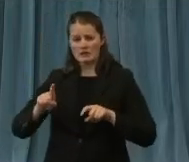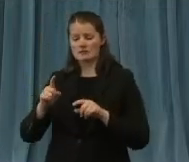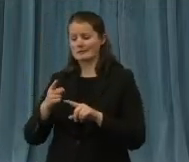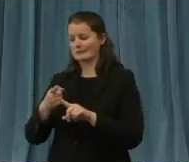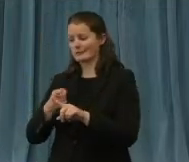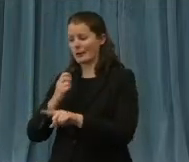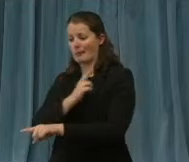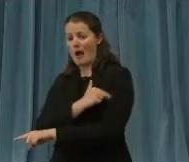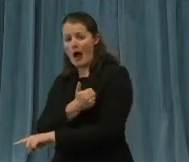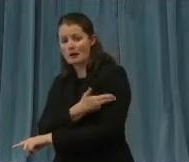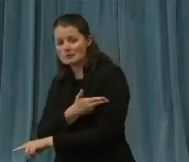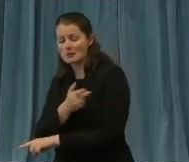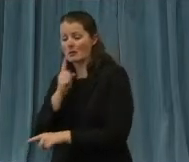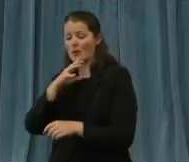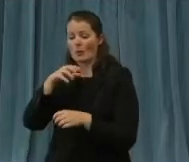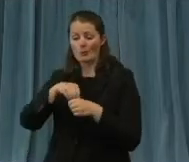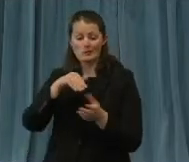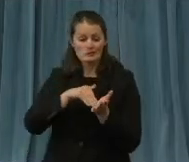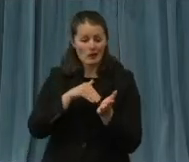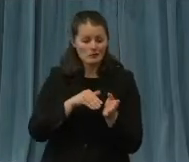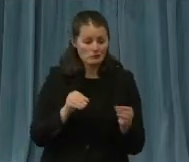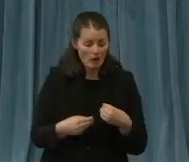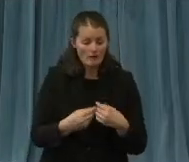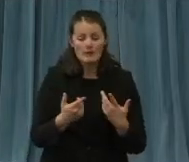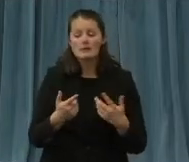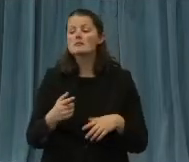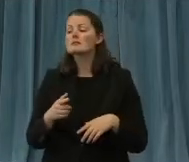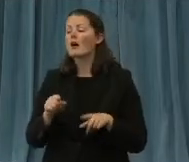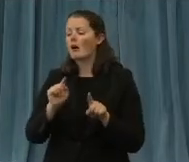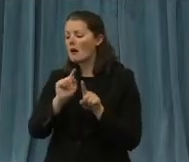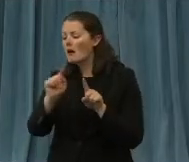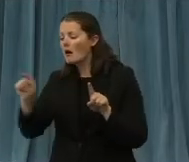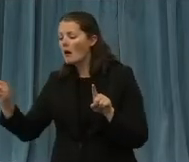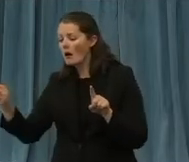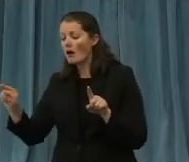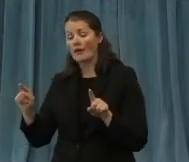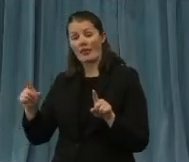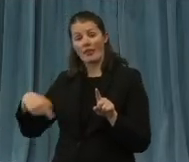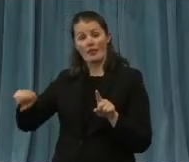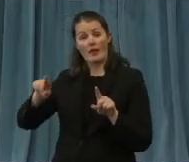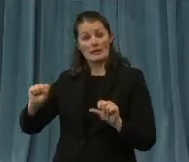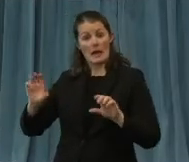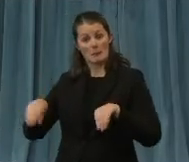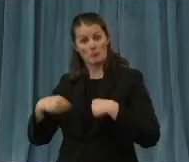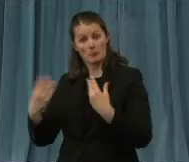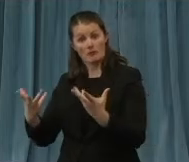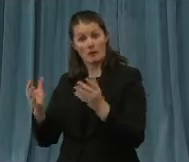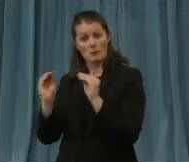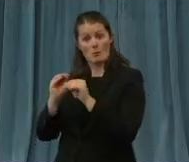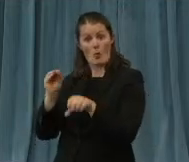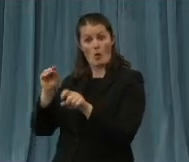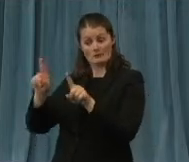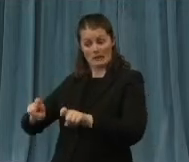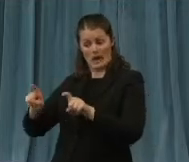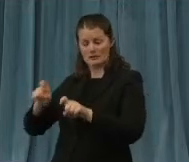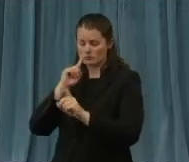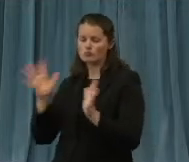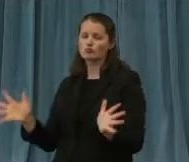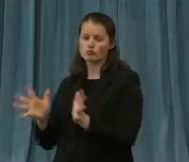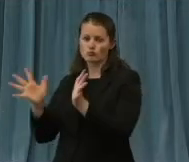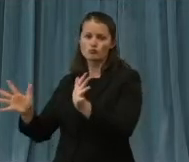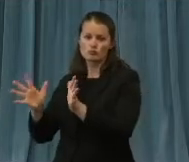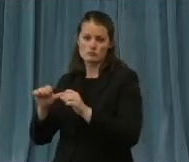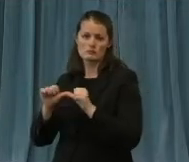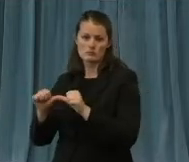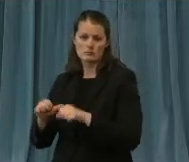lab capacity that we can do more tests, and I'm encouraging them to do that. So it's one of those we're gonna know when we get there. Your framework talks